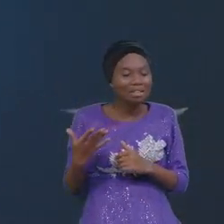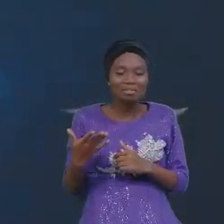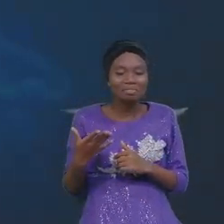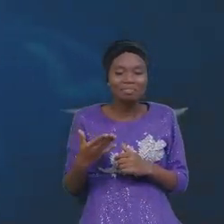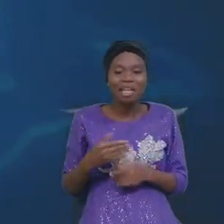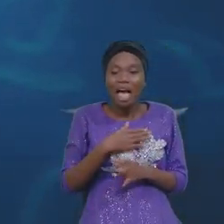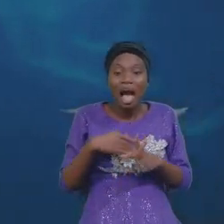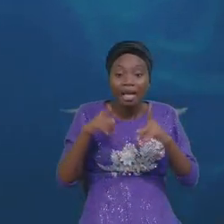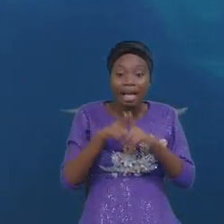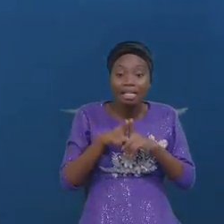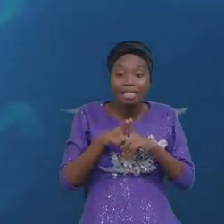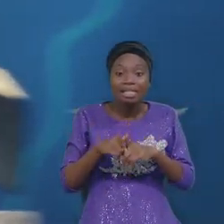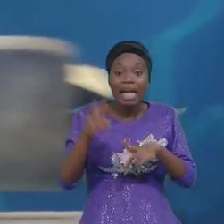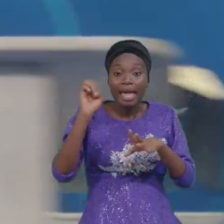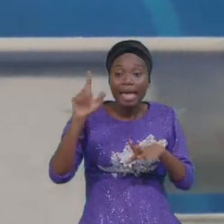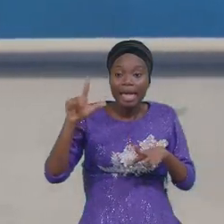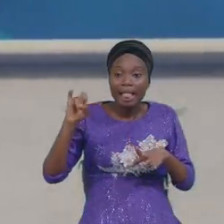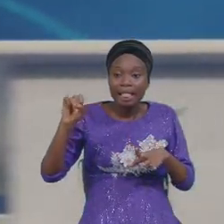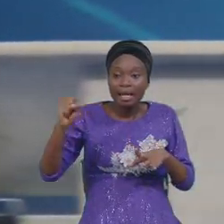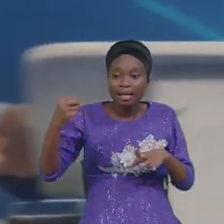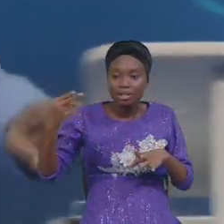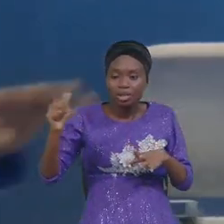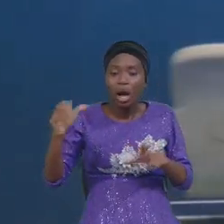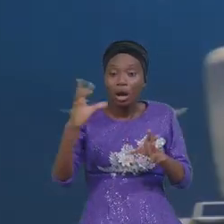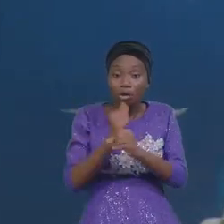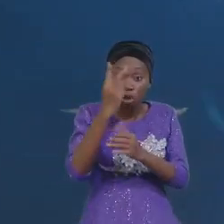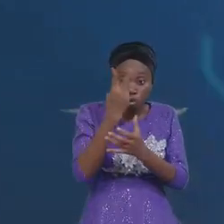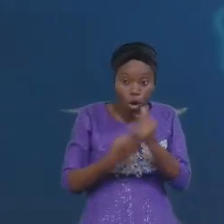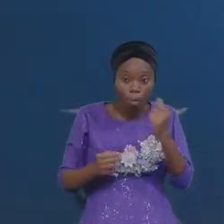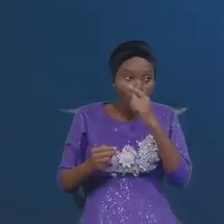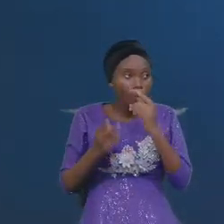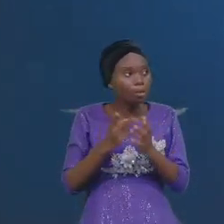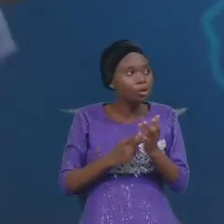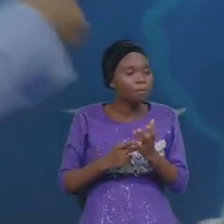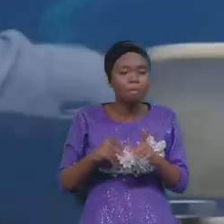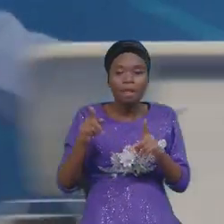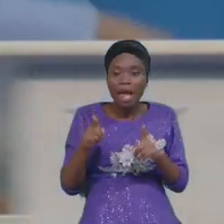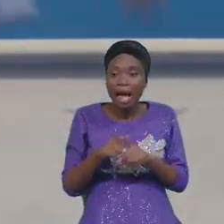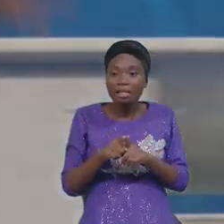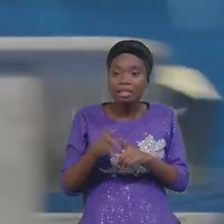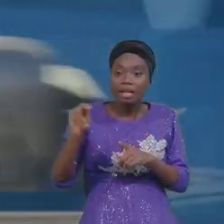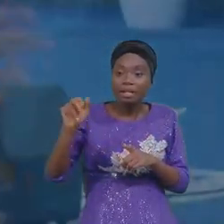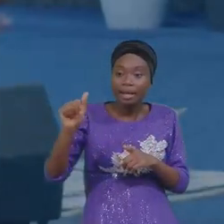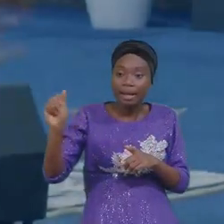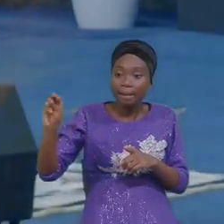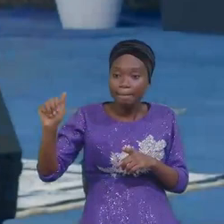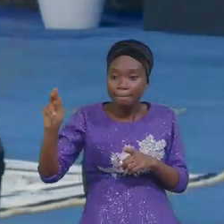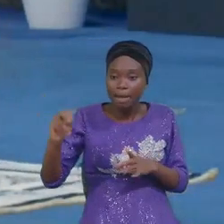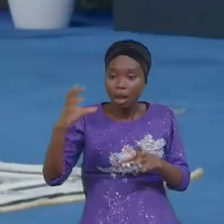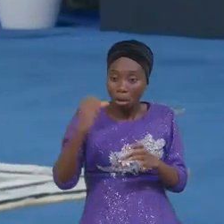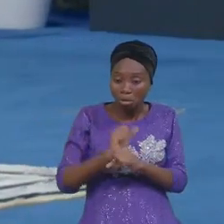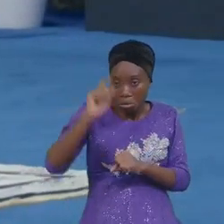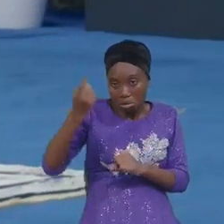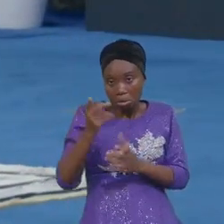while Elisha got double portion, while Naaman got a single